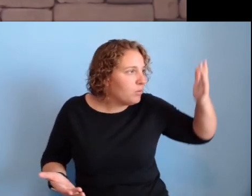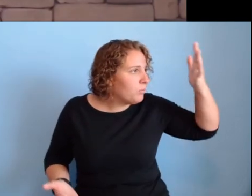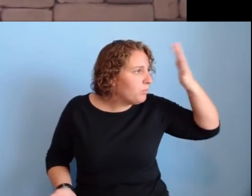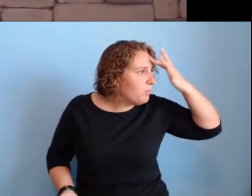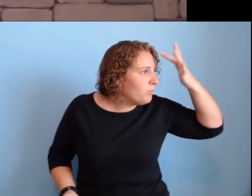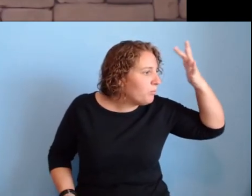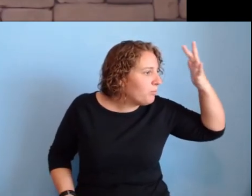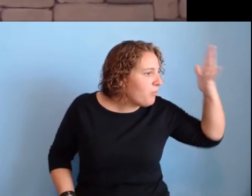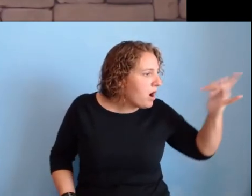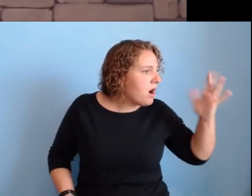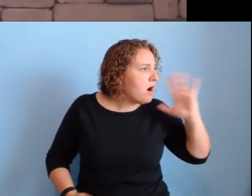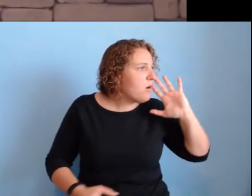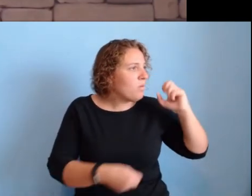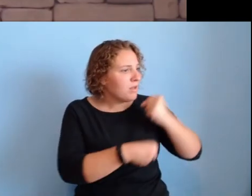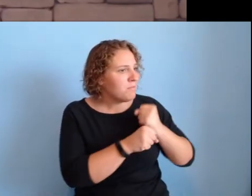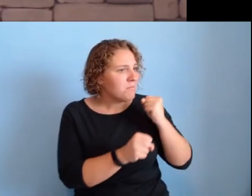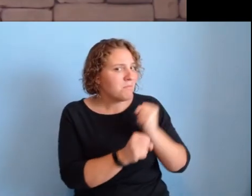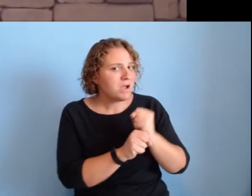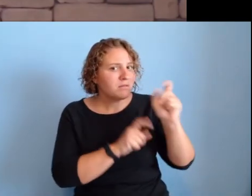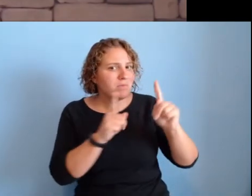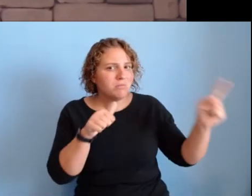why would he make them in the first place?